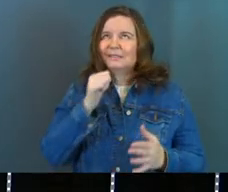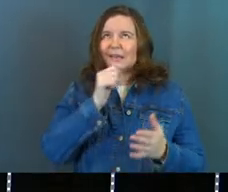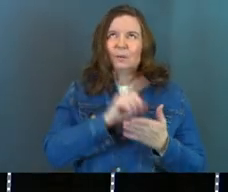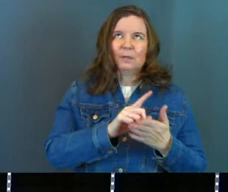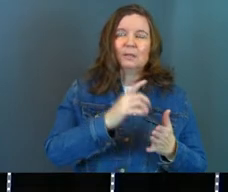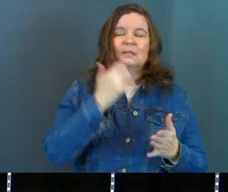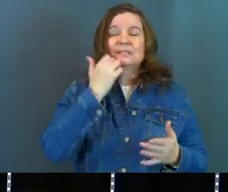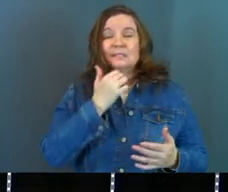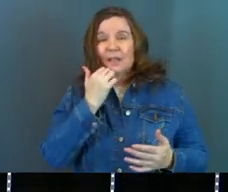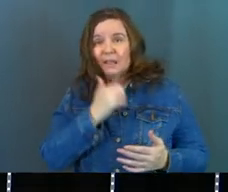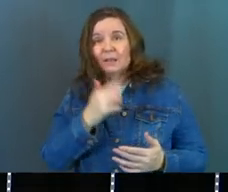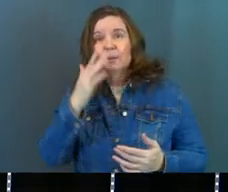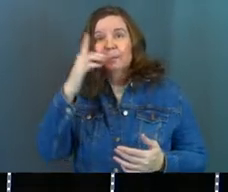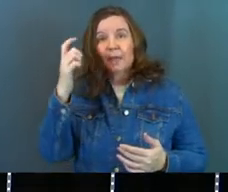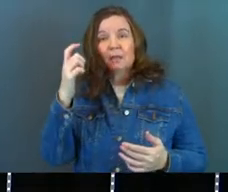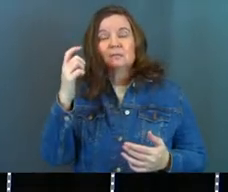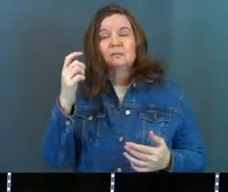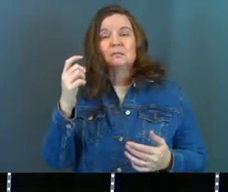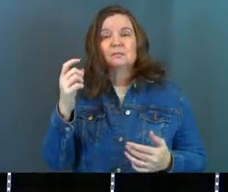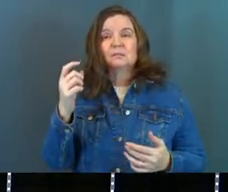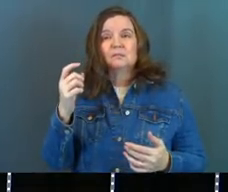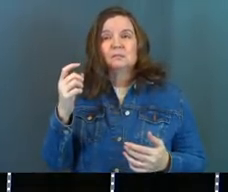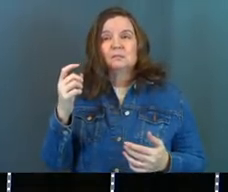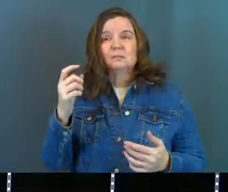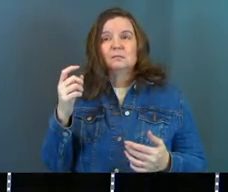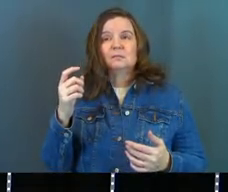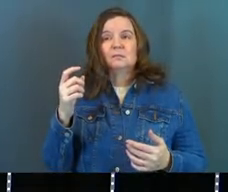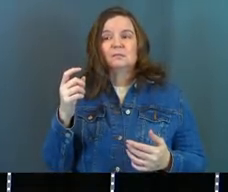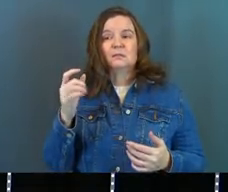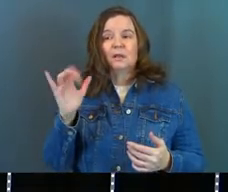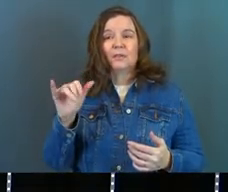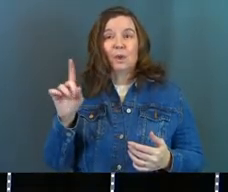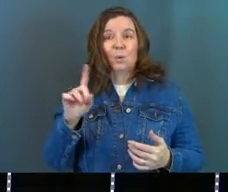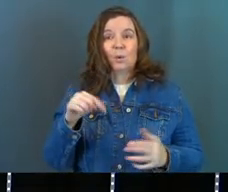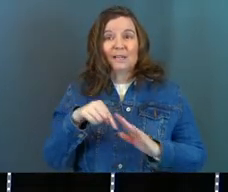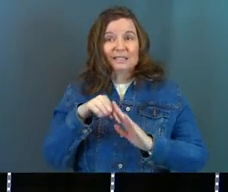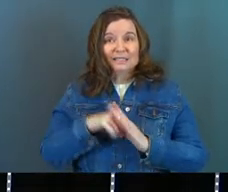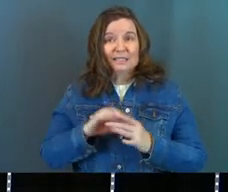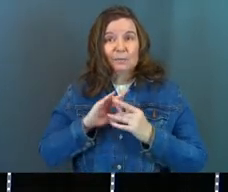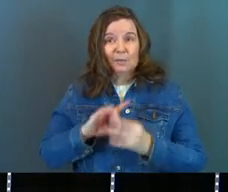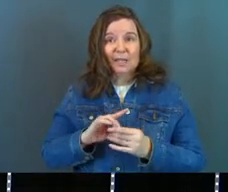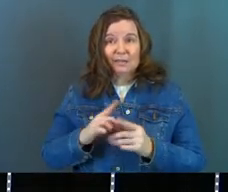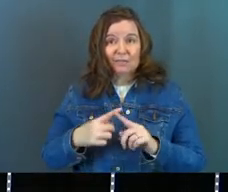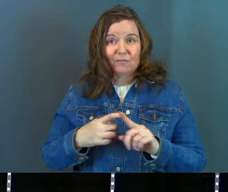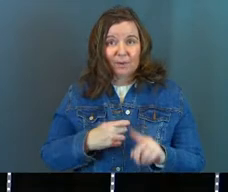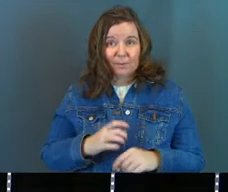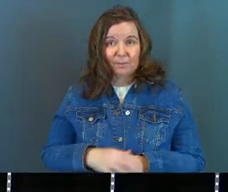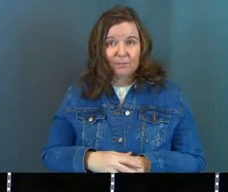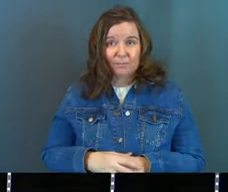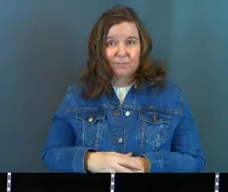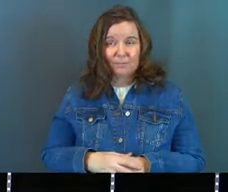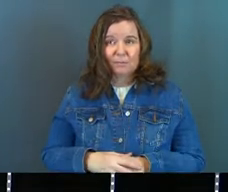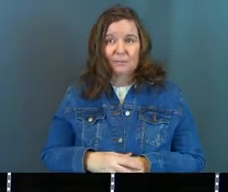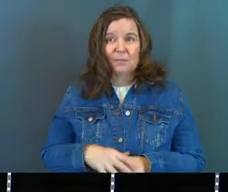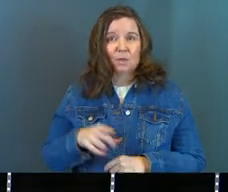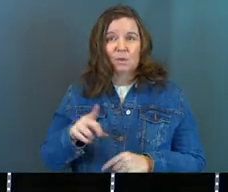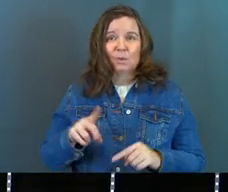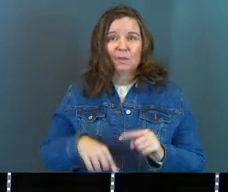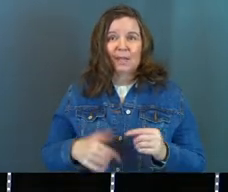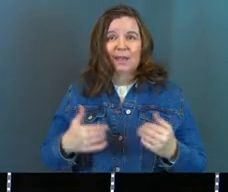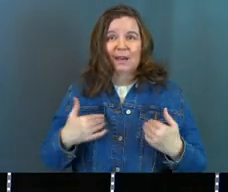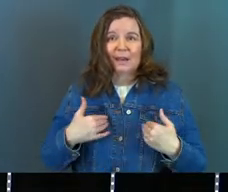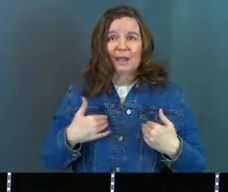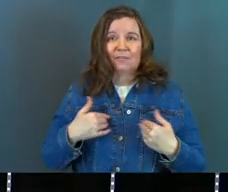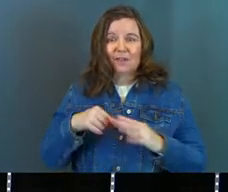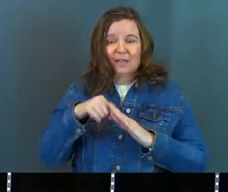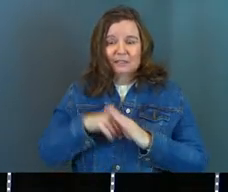I'm sorry, it's got to be daily. It's got to be daily because that's where deep relationship comes from. You can't